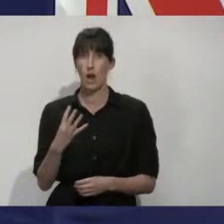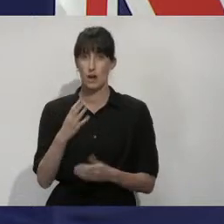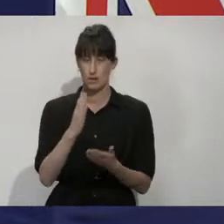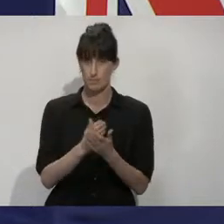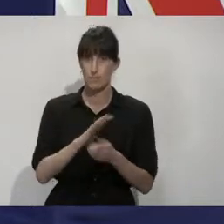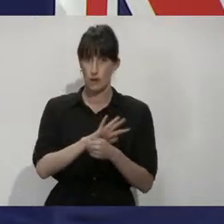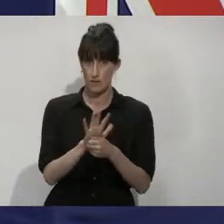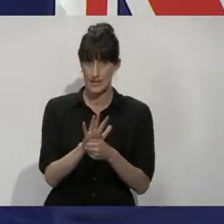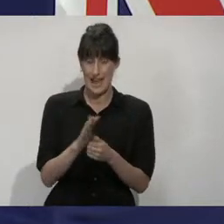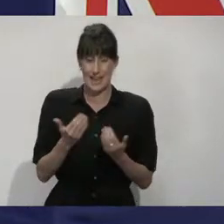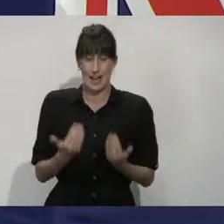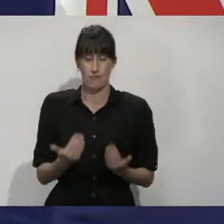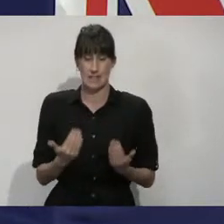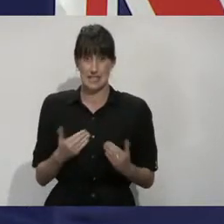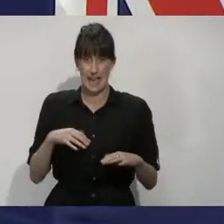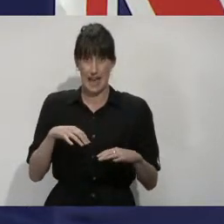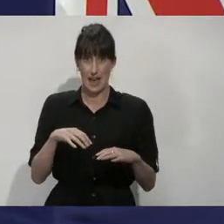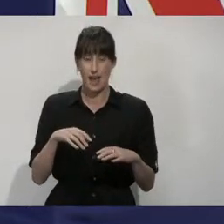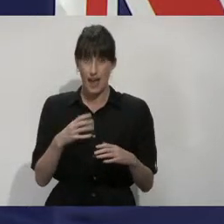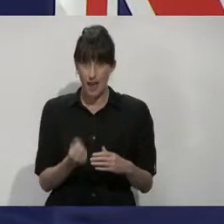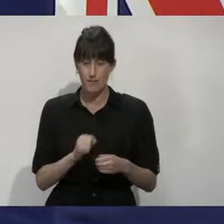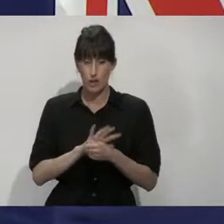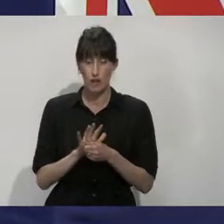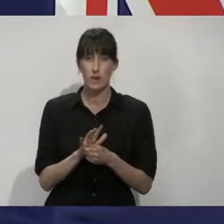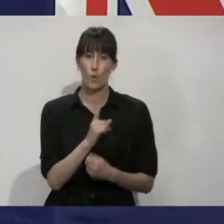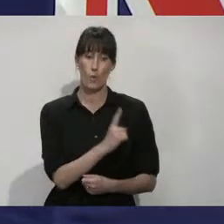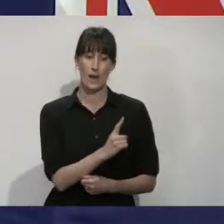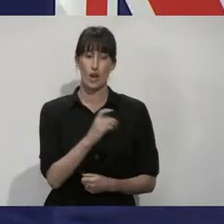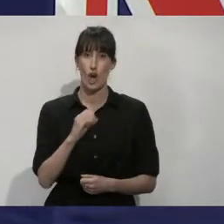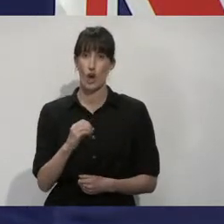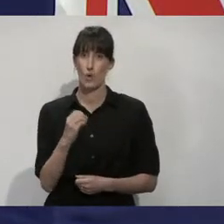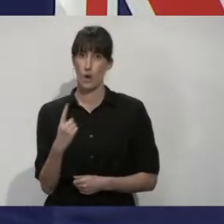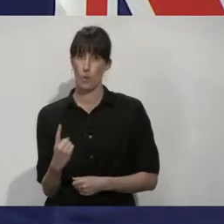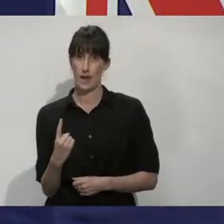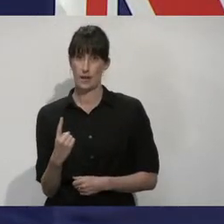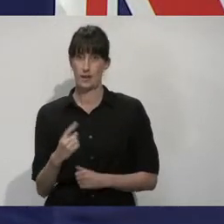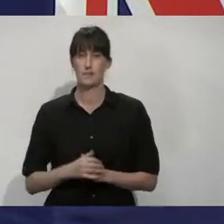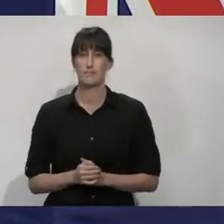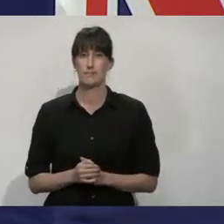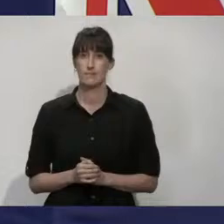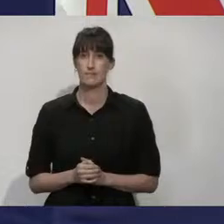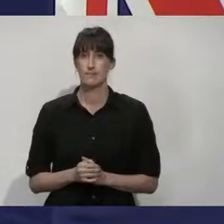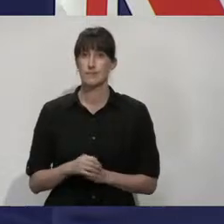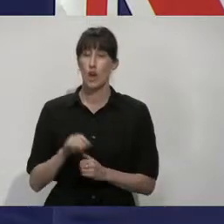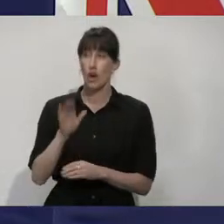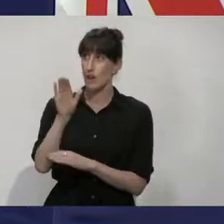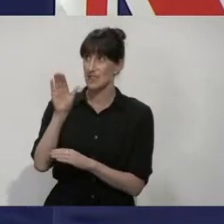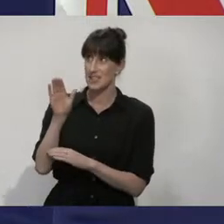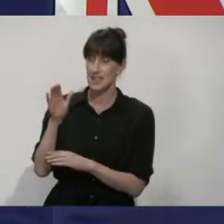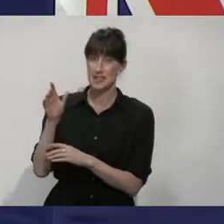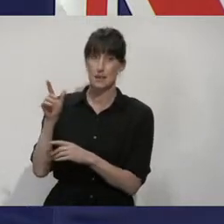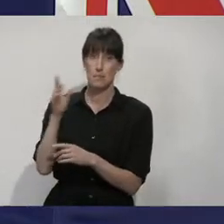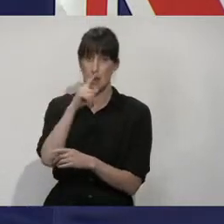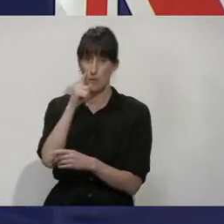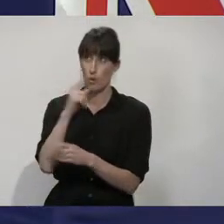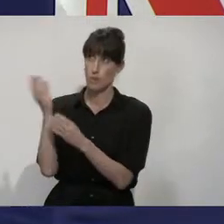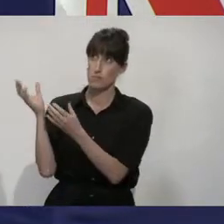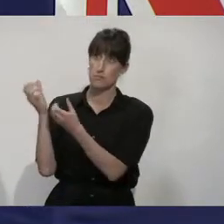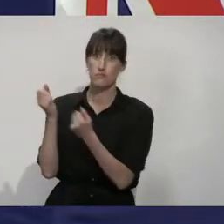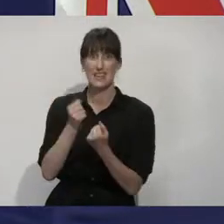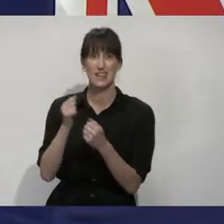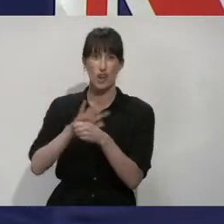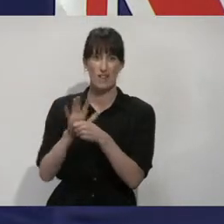total number of active cases today is 101. As I said, there are no new imported cases in our managed